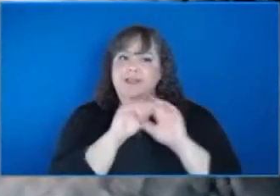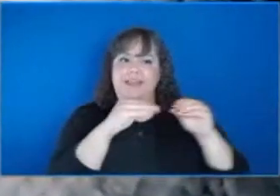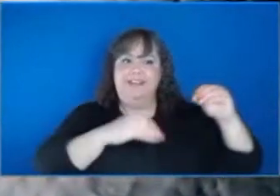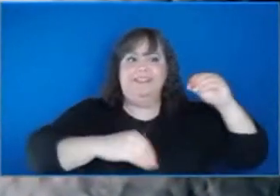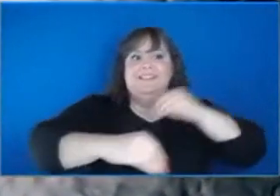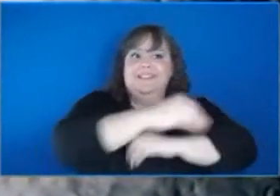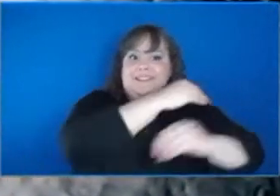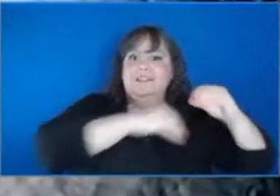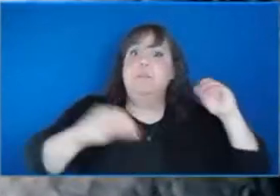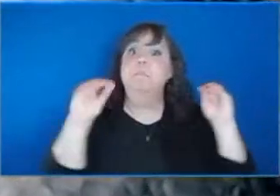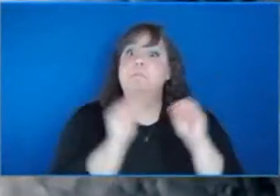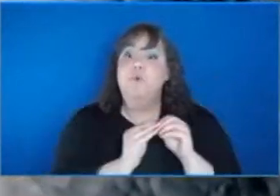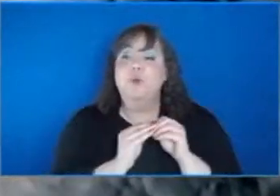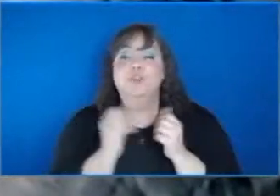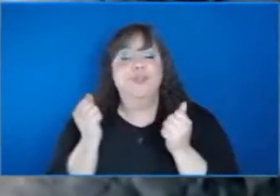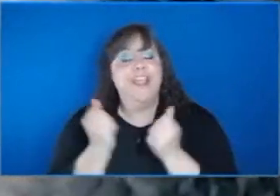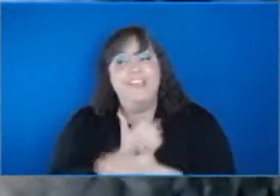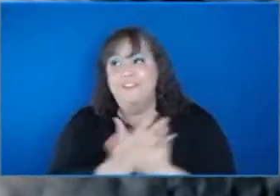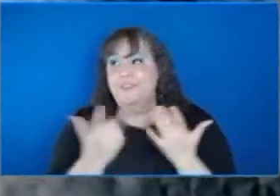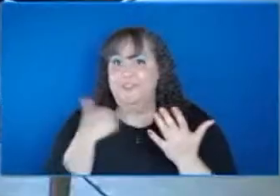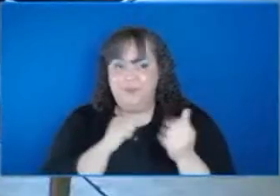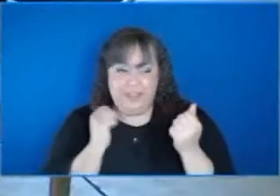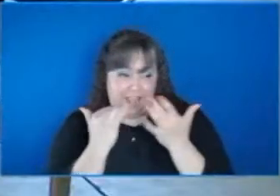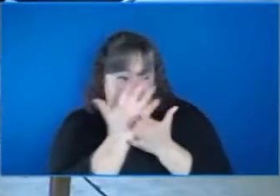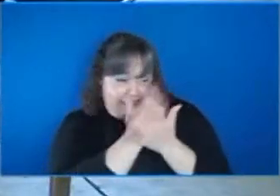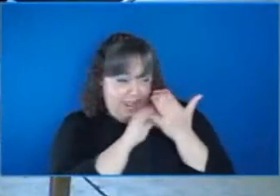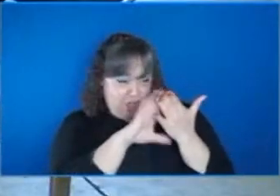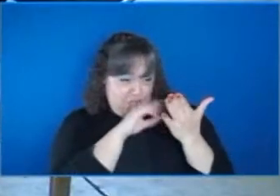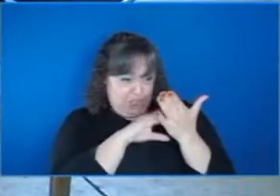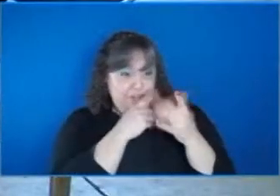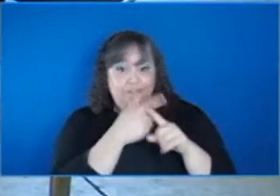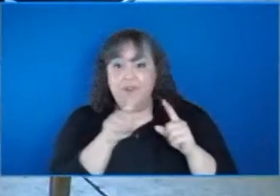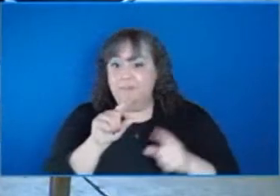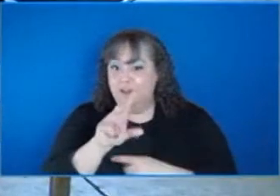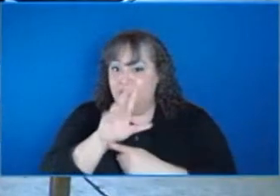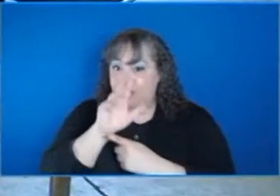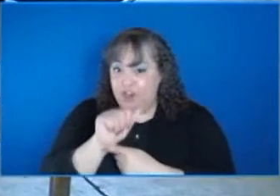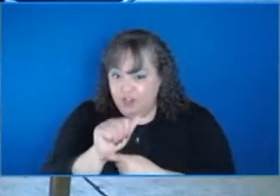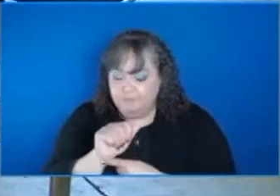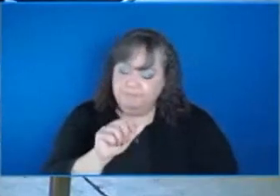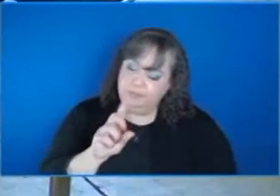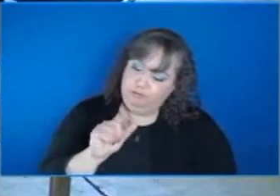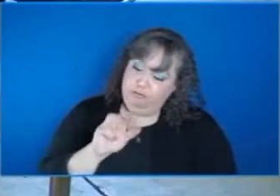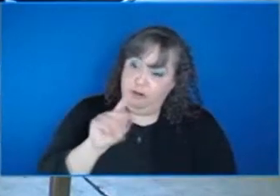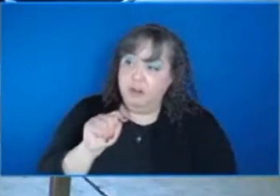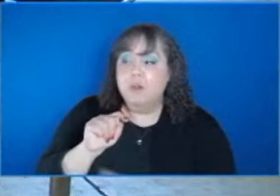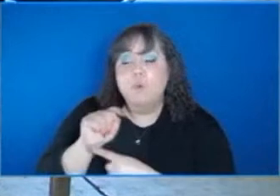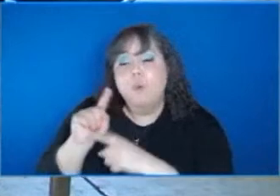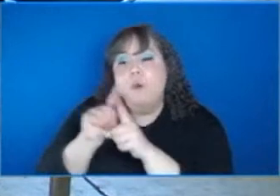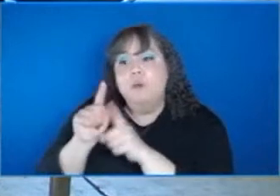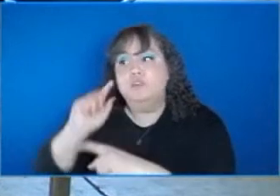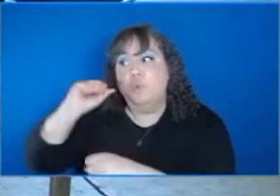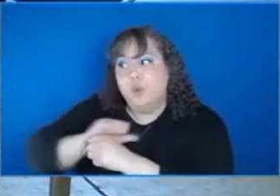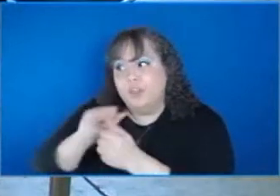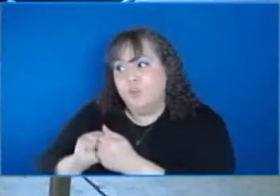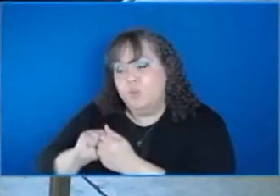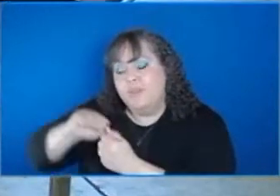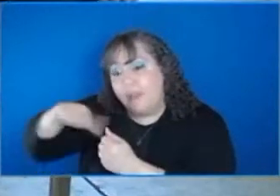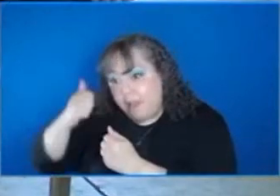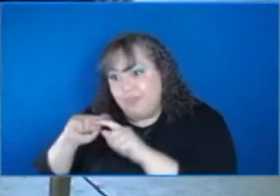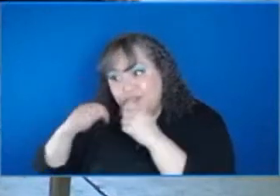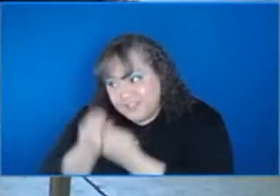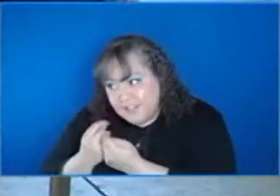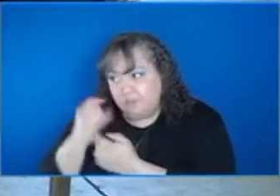said, we have to figure out from DART. And we're still really working collaboratively with these two teams, as is important for planetary defense, international